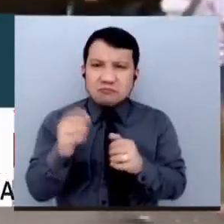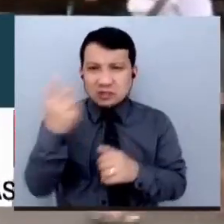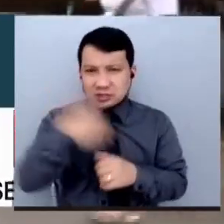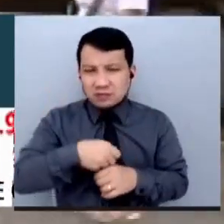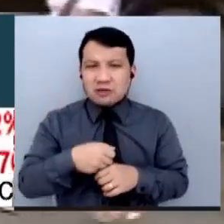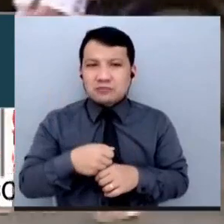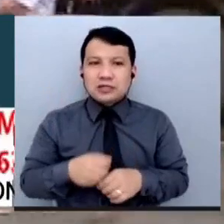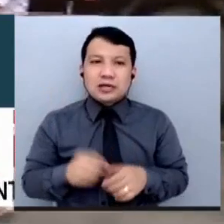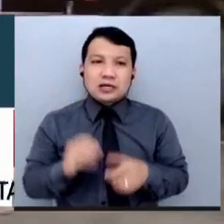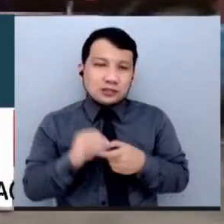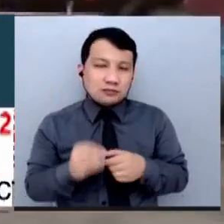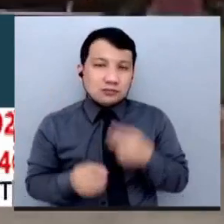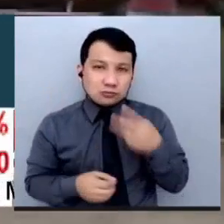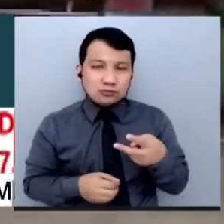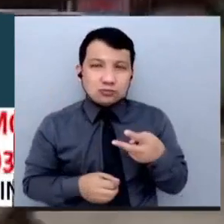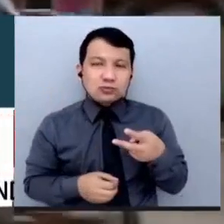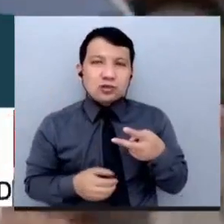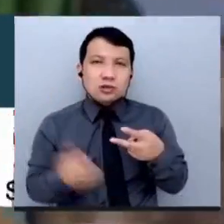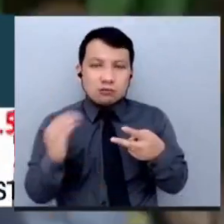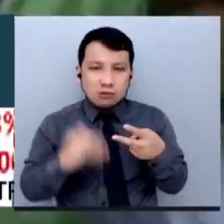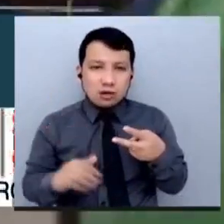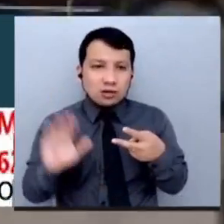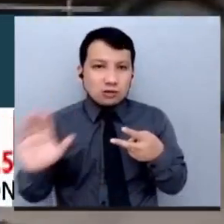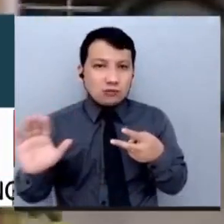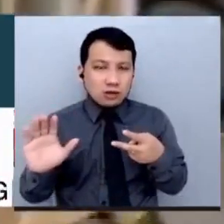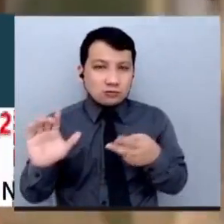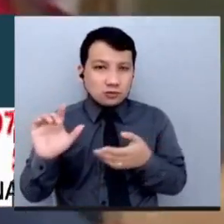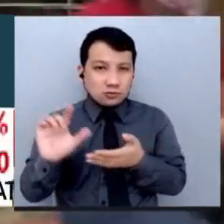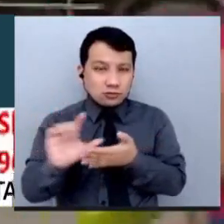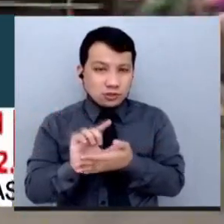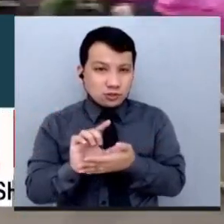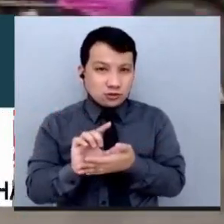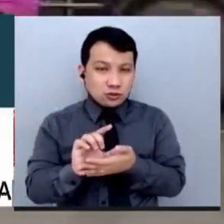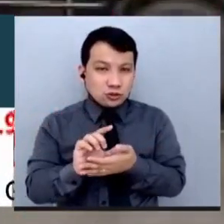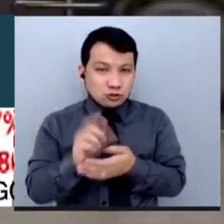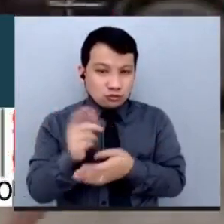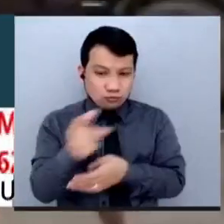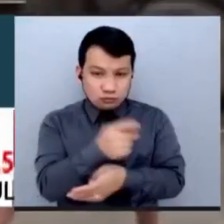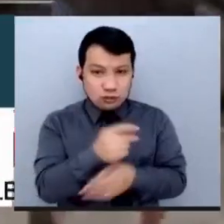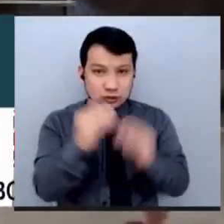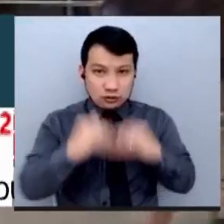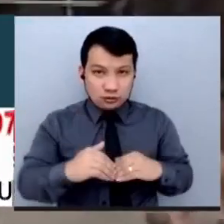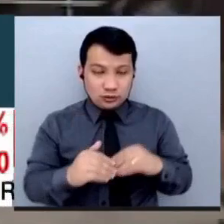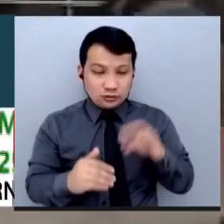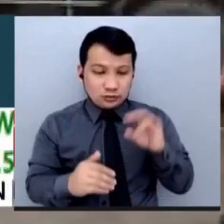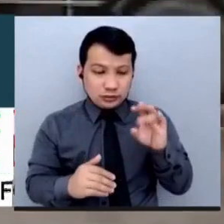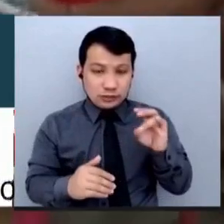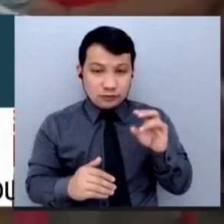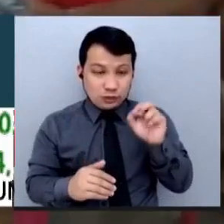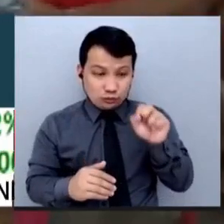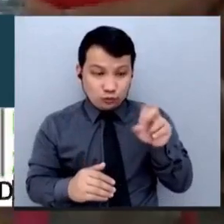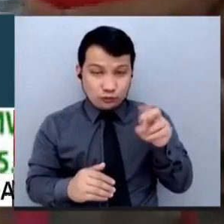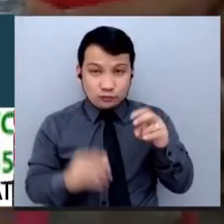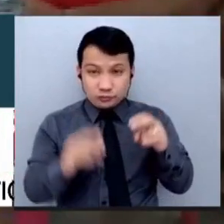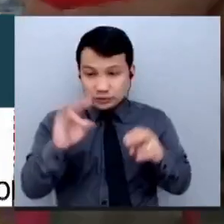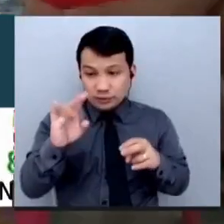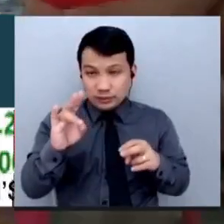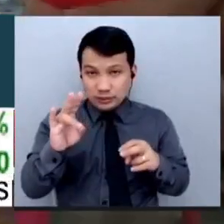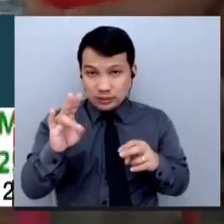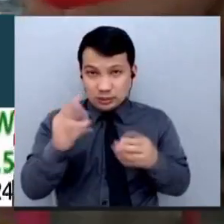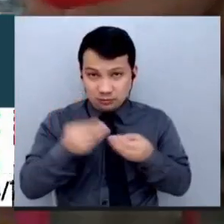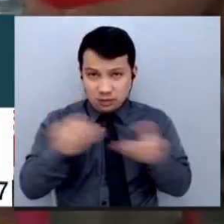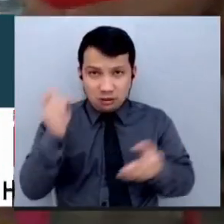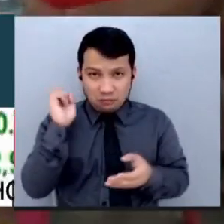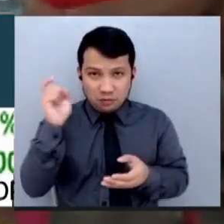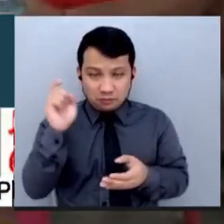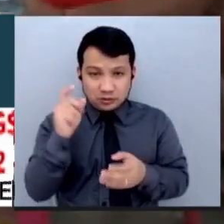namin na yung vaccination ng adolescents is ma-roll out ng mabilis. Though very